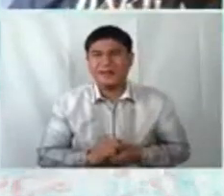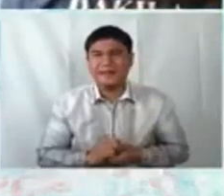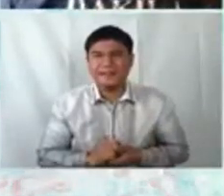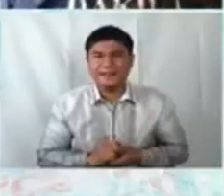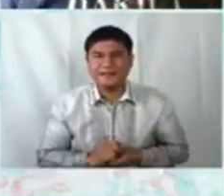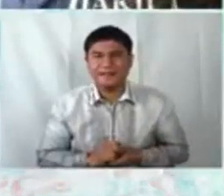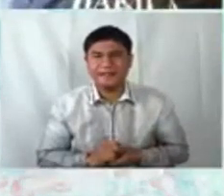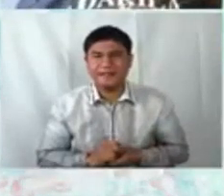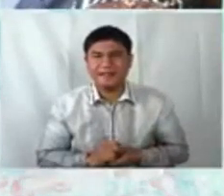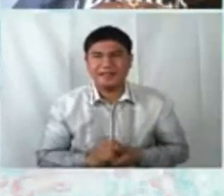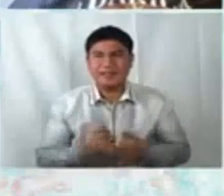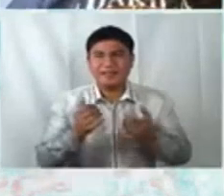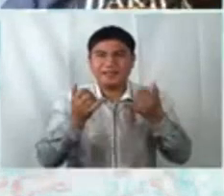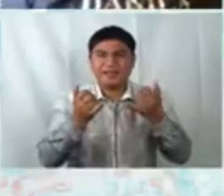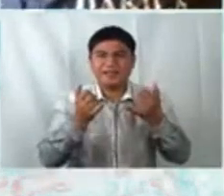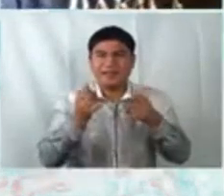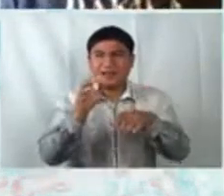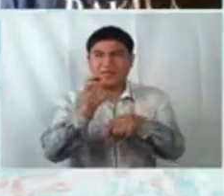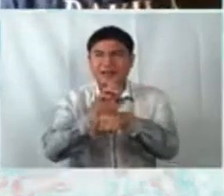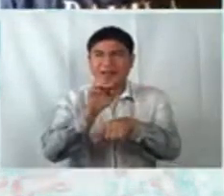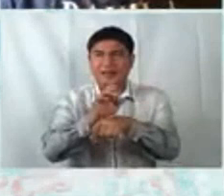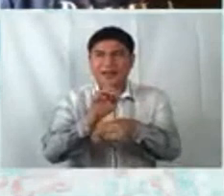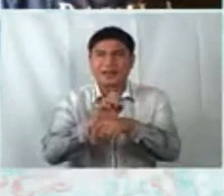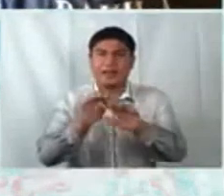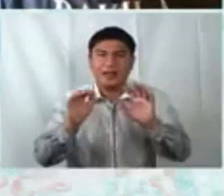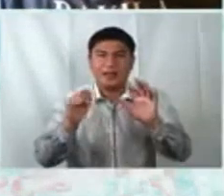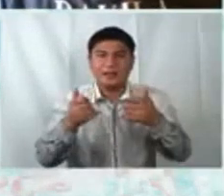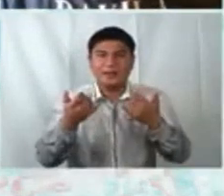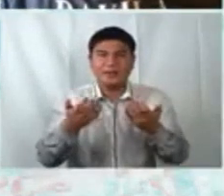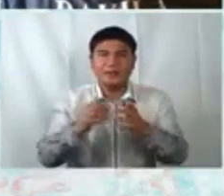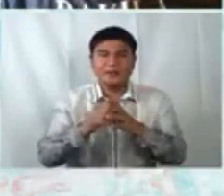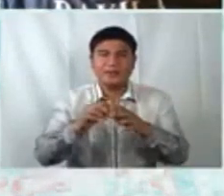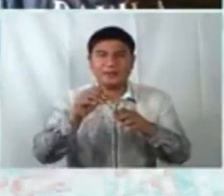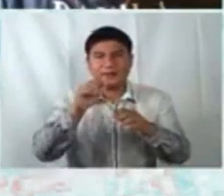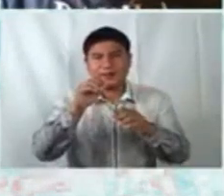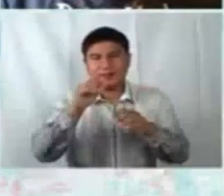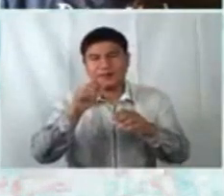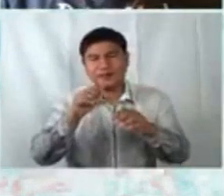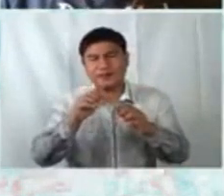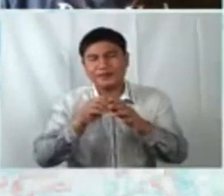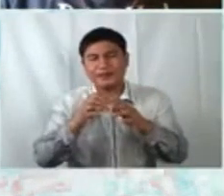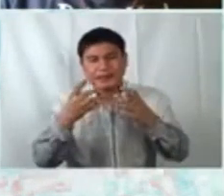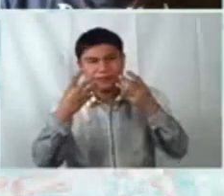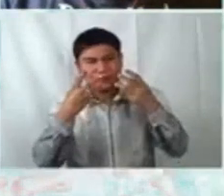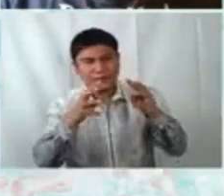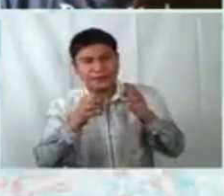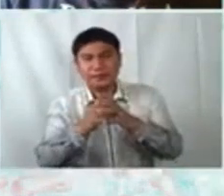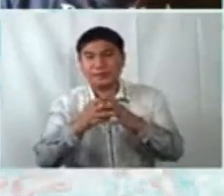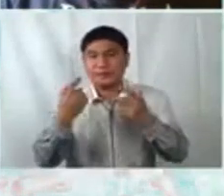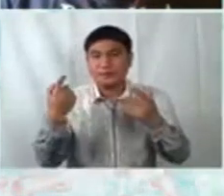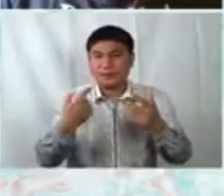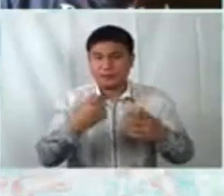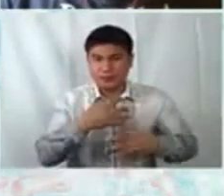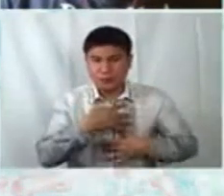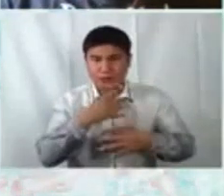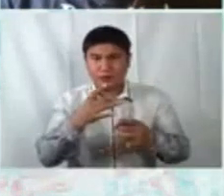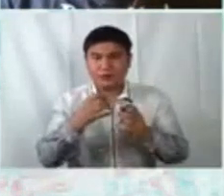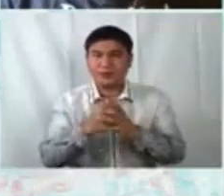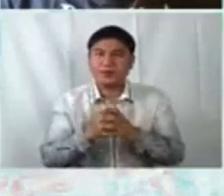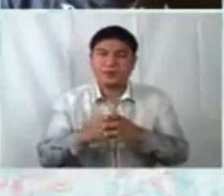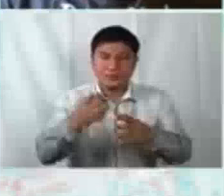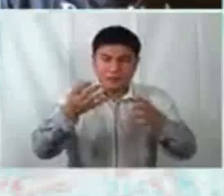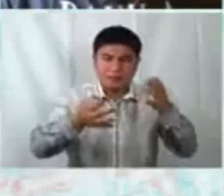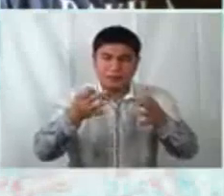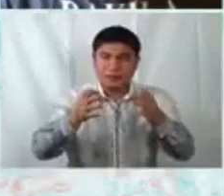Eto pa, sa wikang Ingles, isang bahagi ng akta. And having as witness to the rectitude of our intentions, the Supreme Judge of the